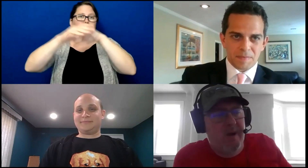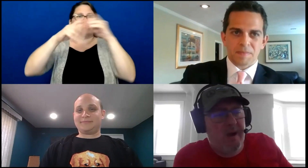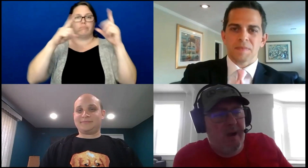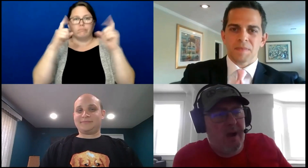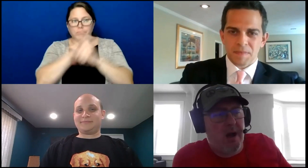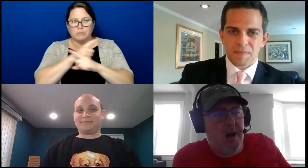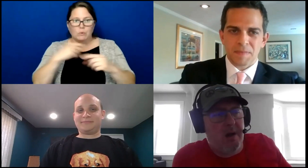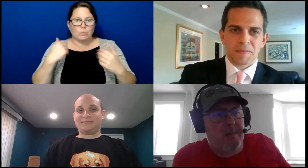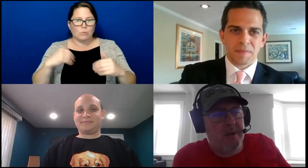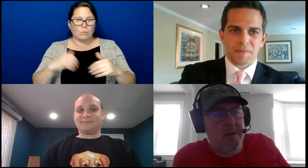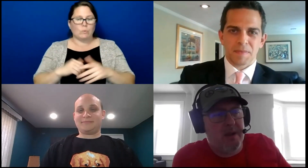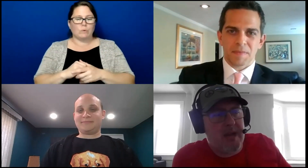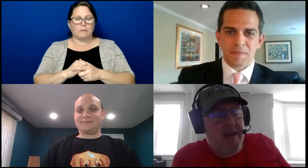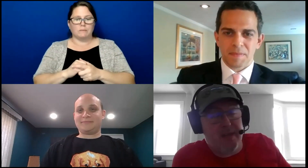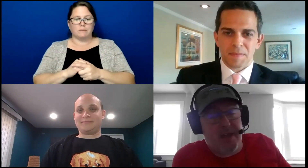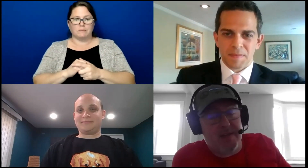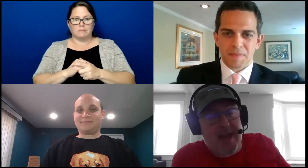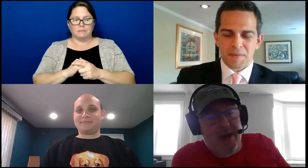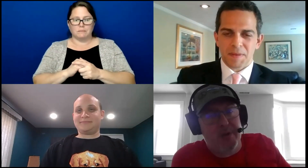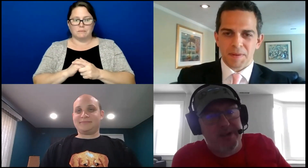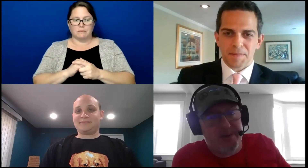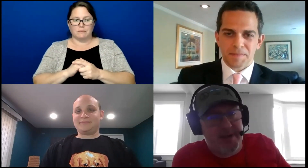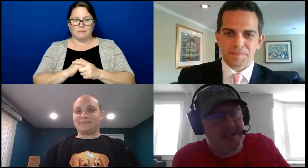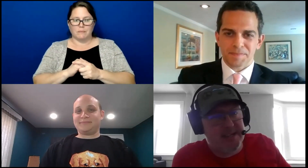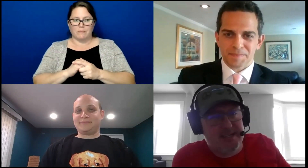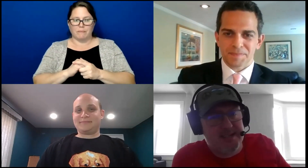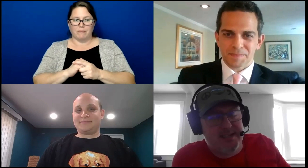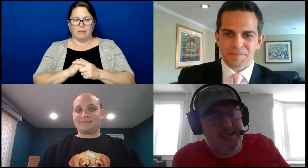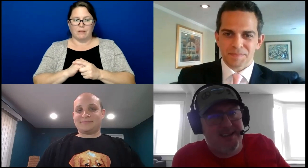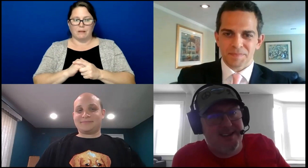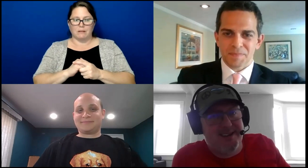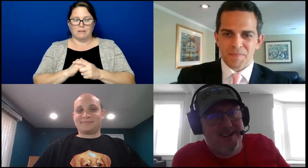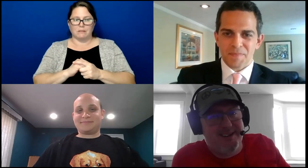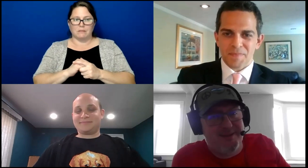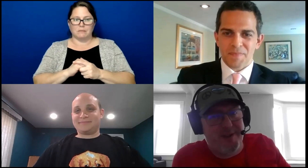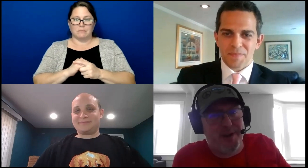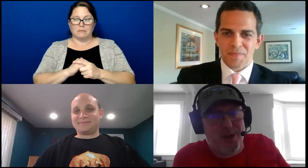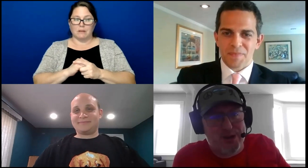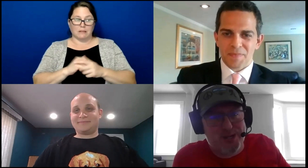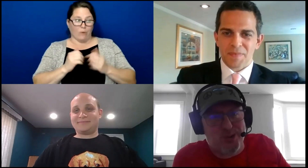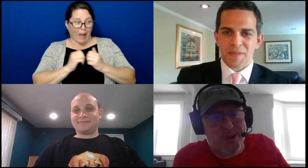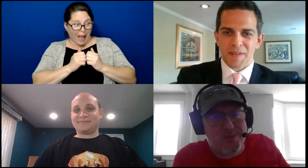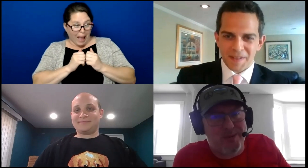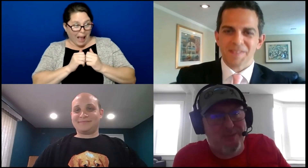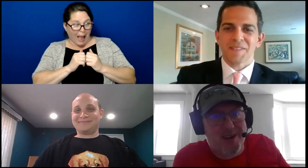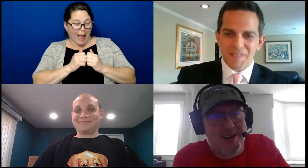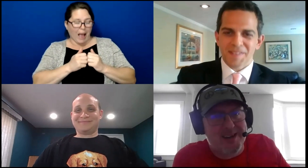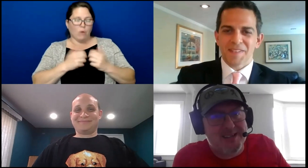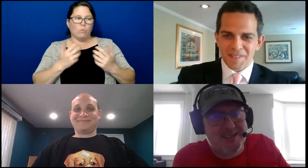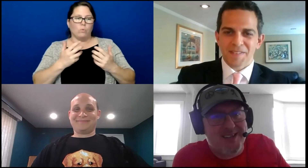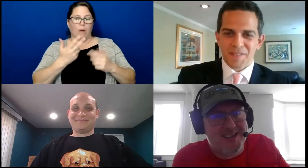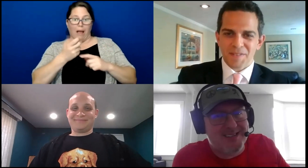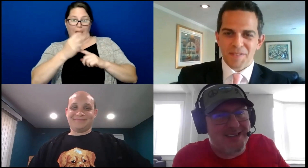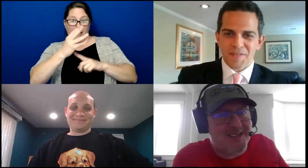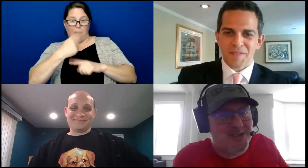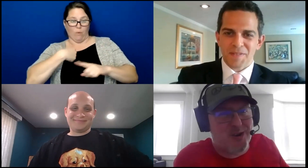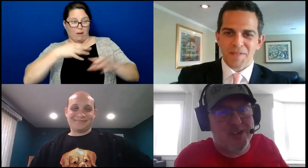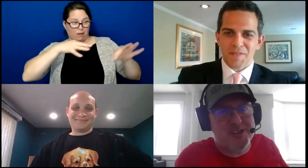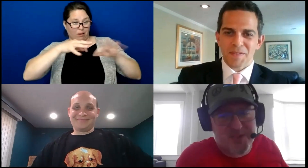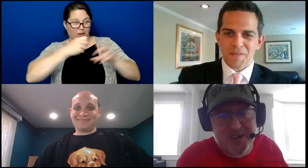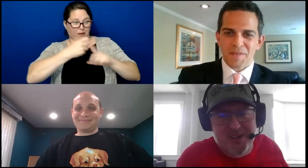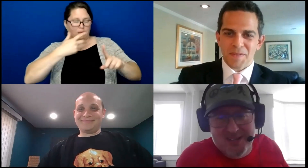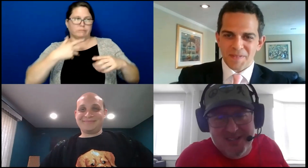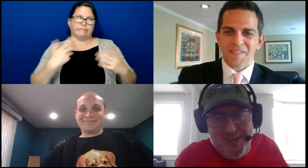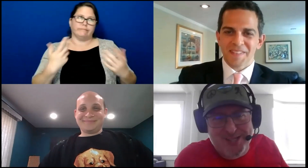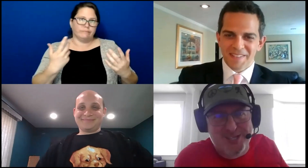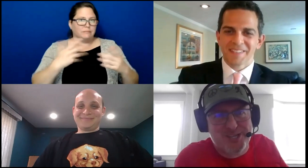So yeah, the how we do it is a very long story, but it's the struggle